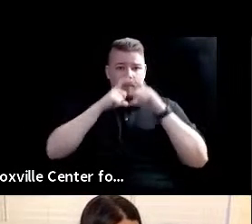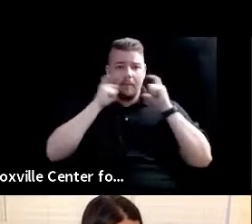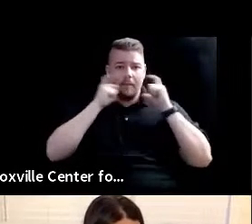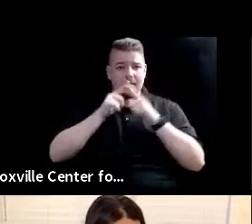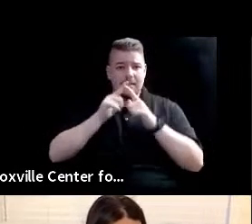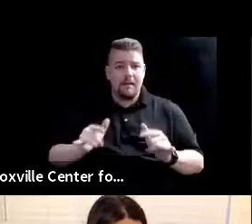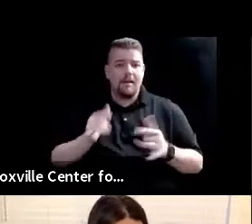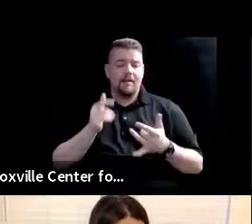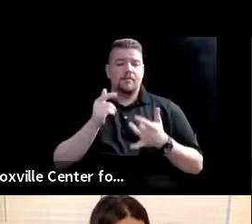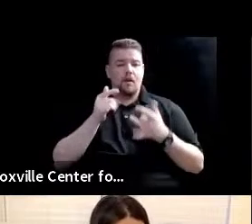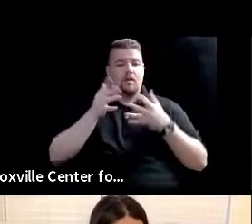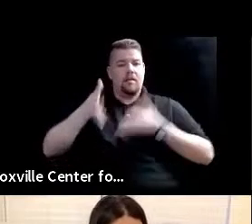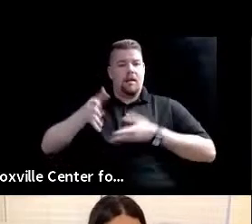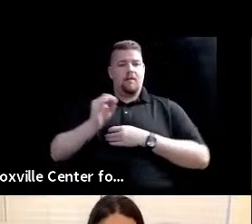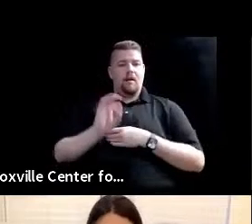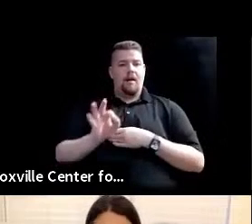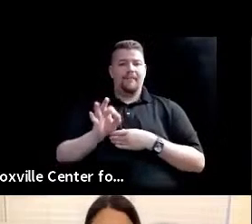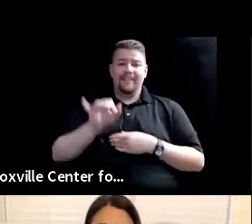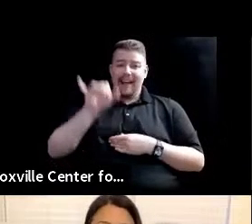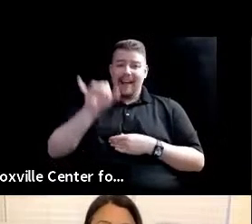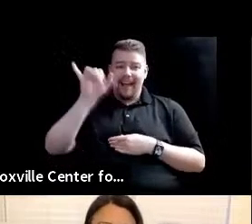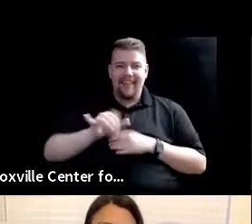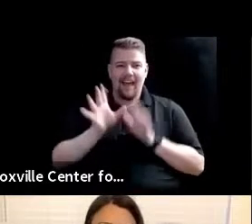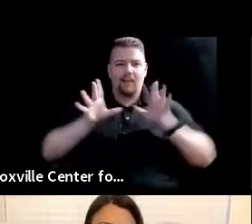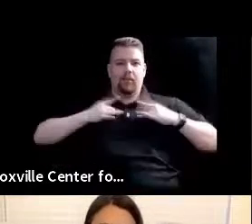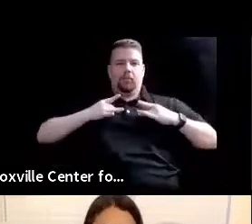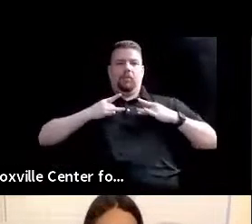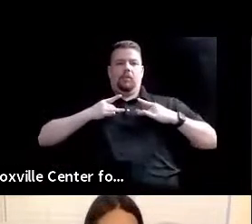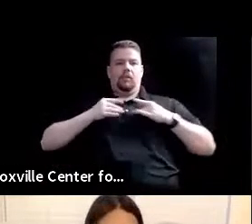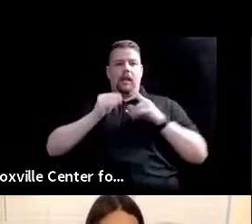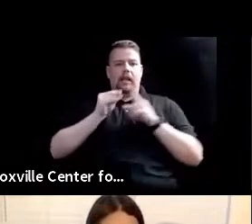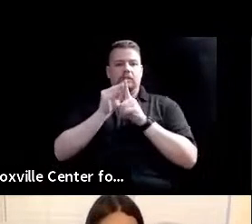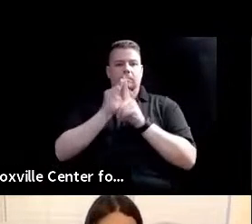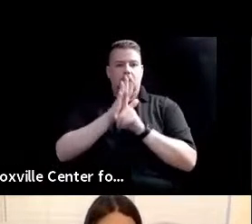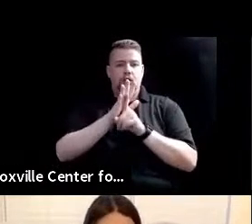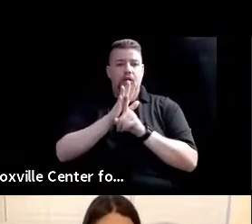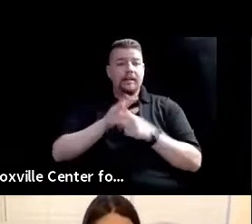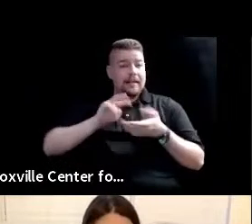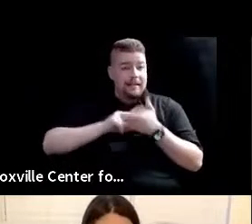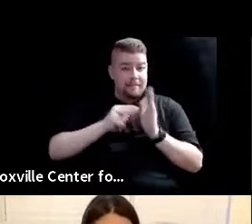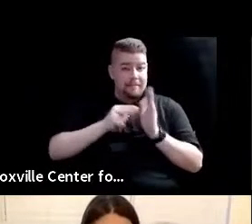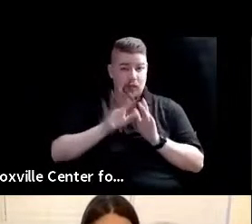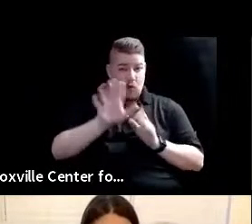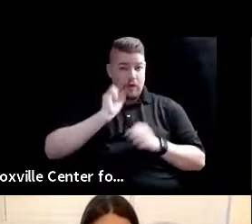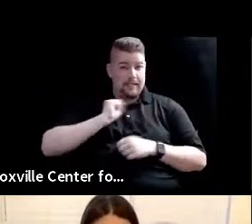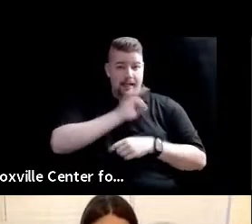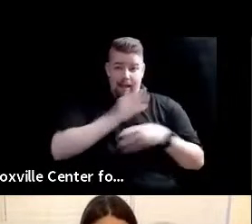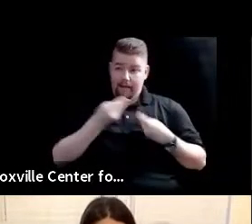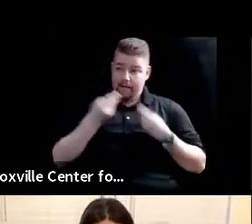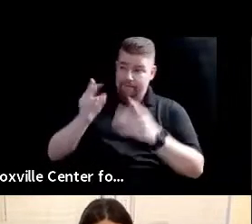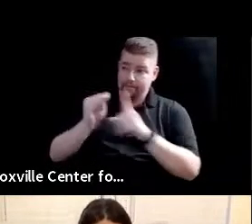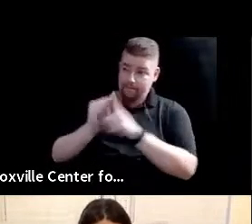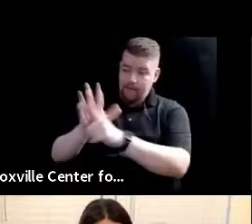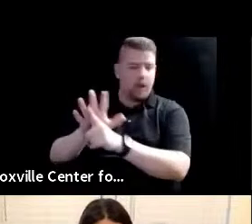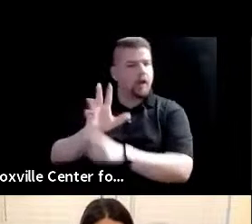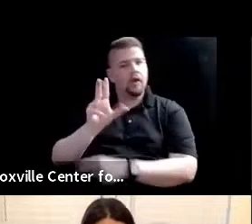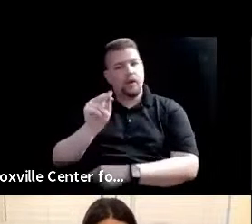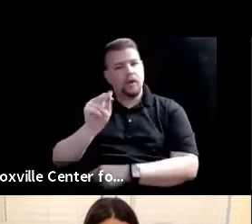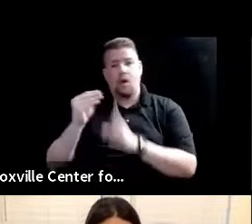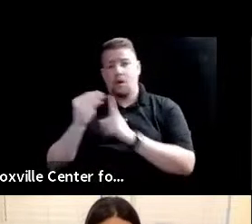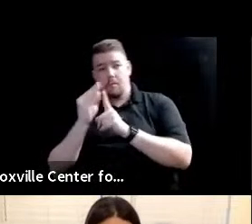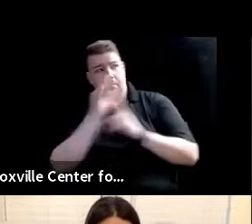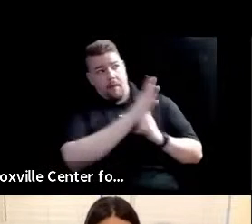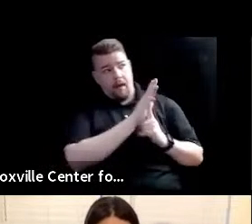off. And that's where the exposure really is. It's not you giving it to them, the patrons giving it to your